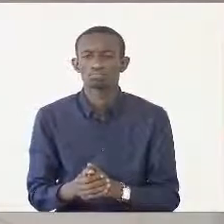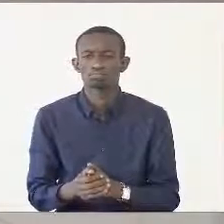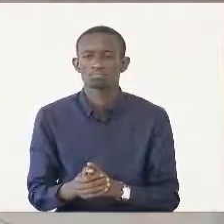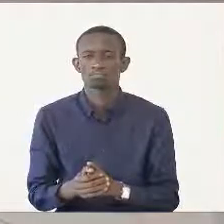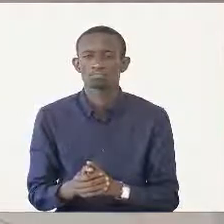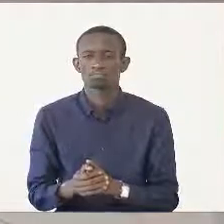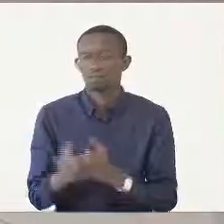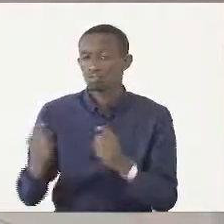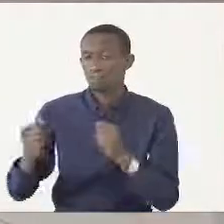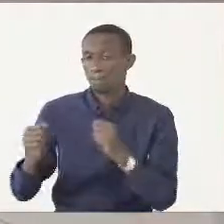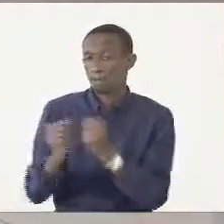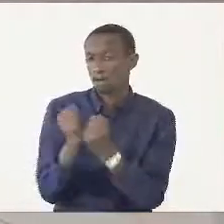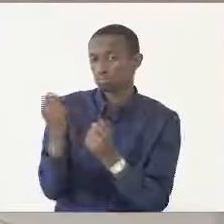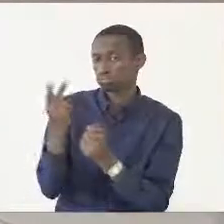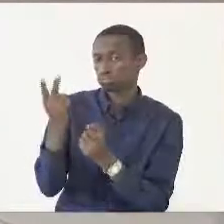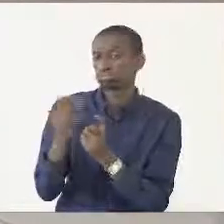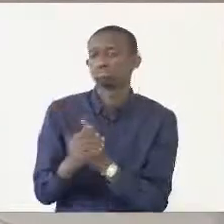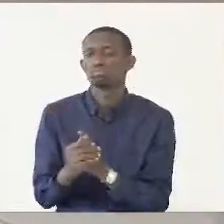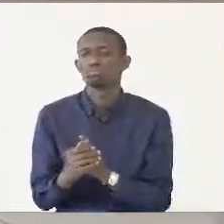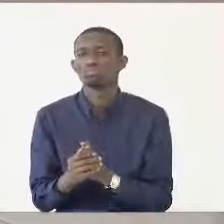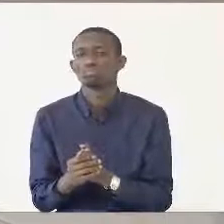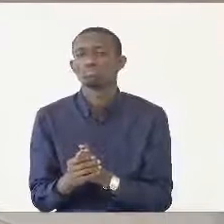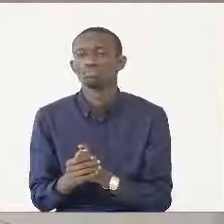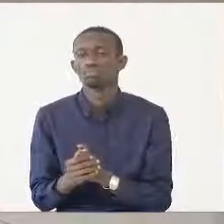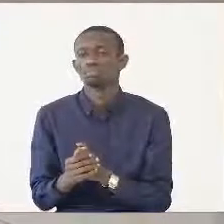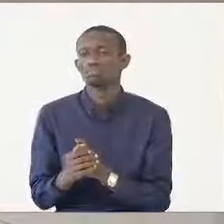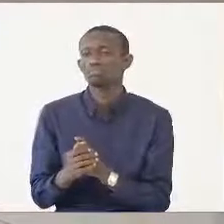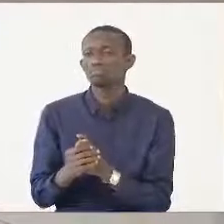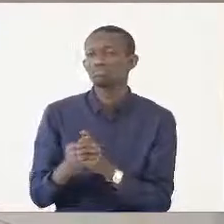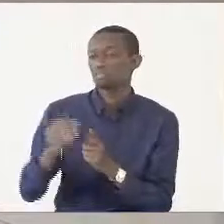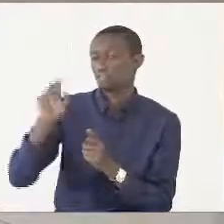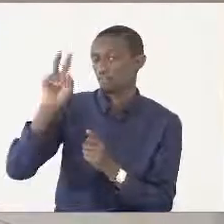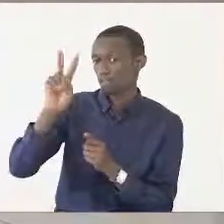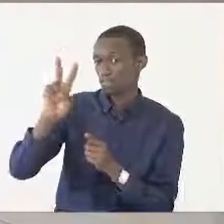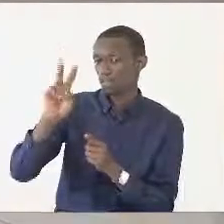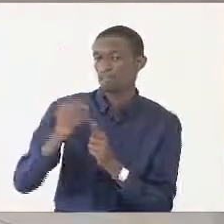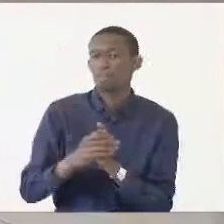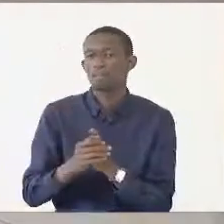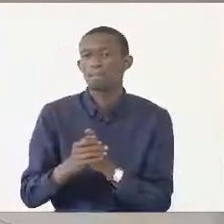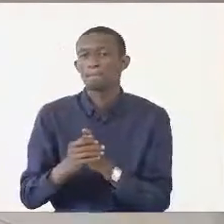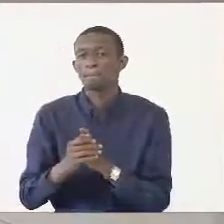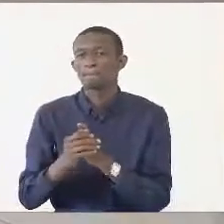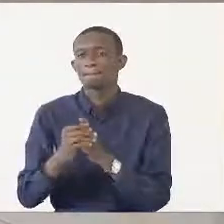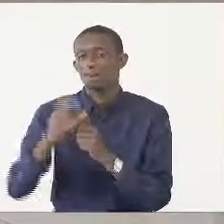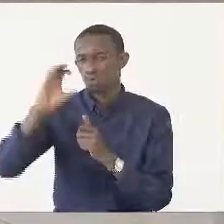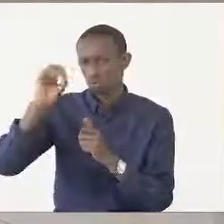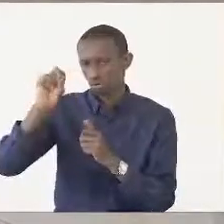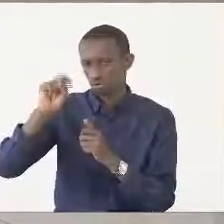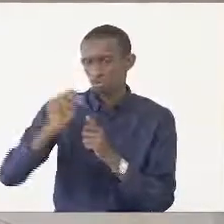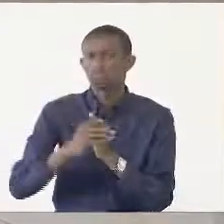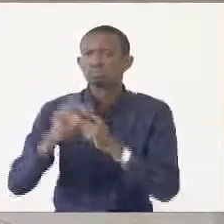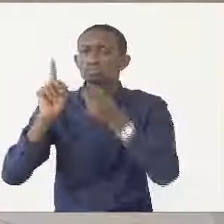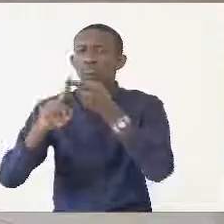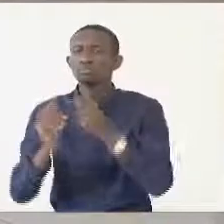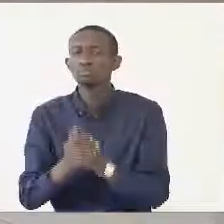velocity, but along the x-axis, and this is v cosine theta, and this is theta 1, and here we